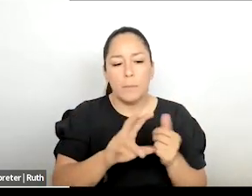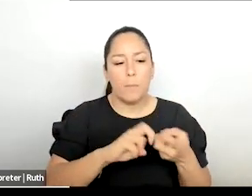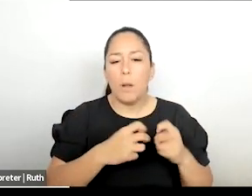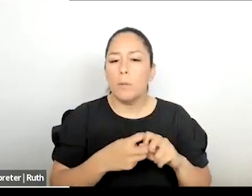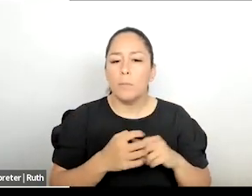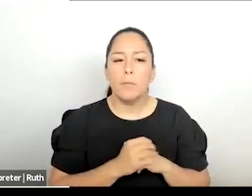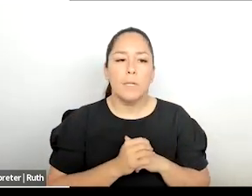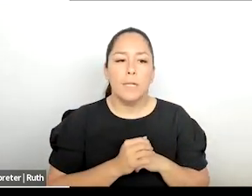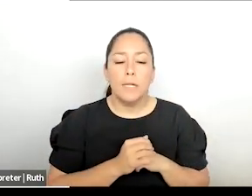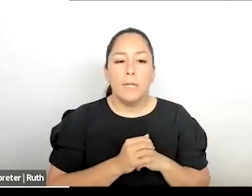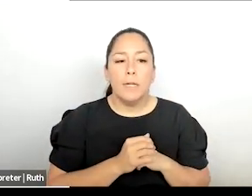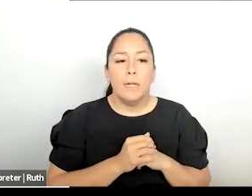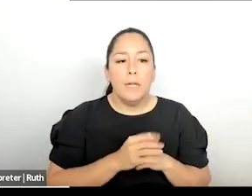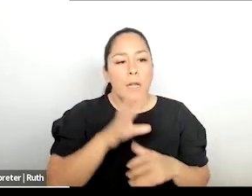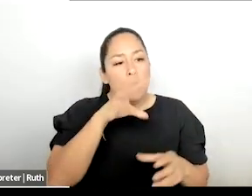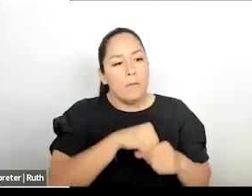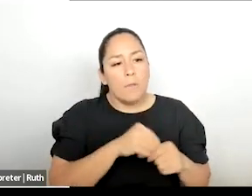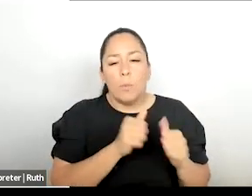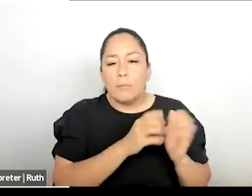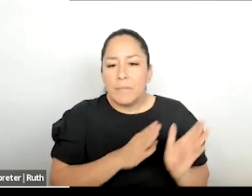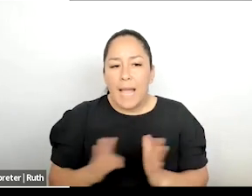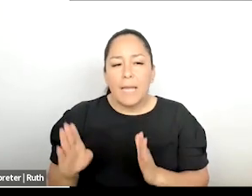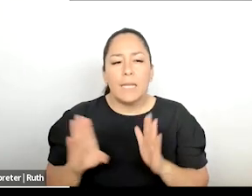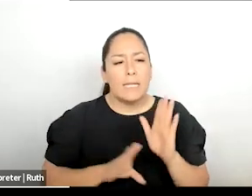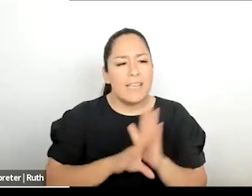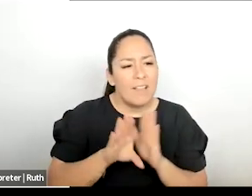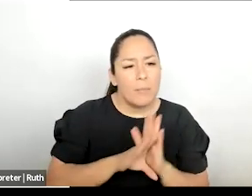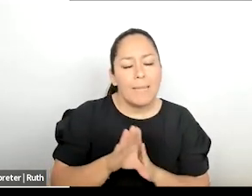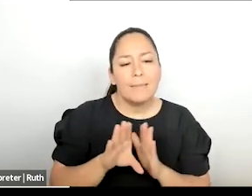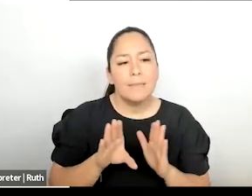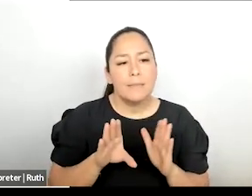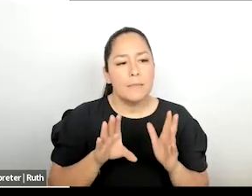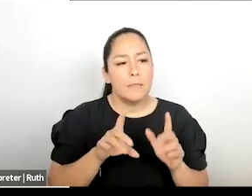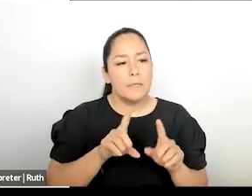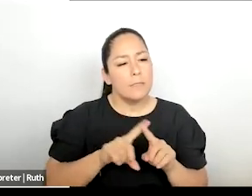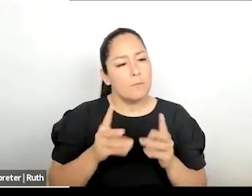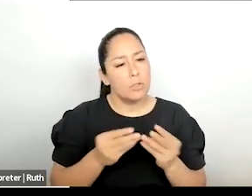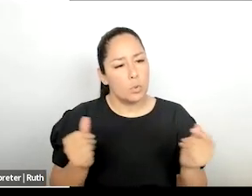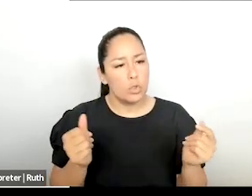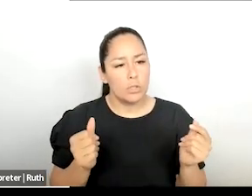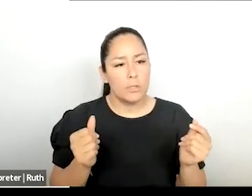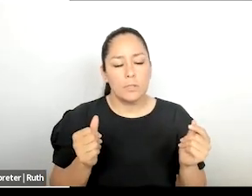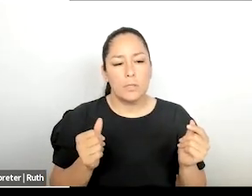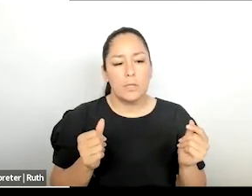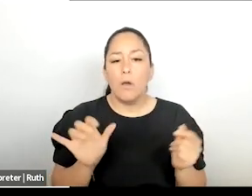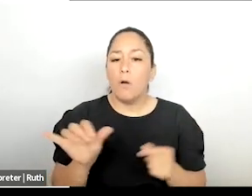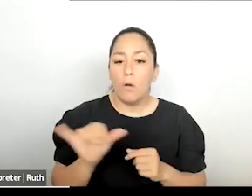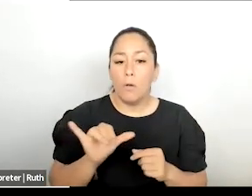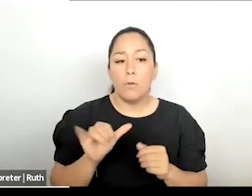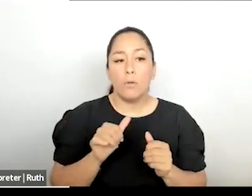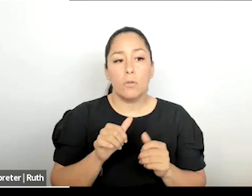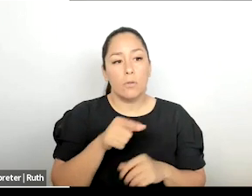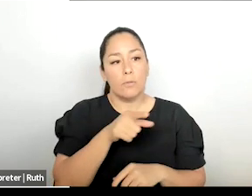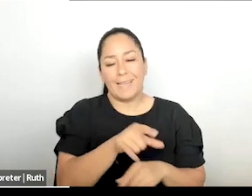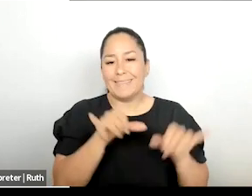problem. They are involved in the planning and the development of these solutions, as well as they